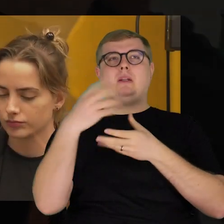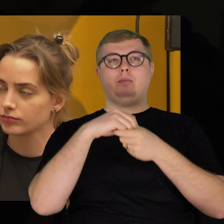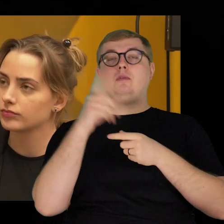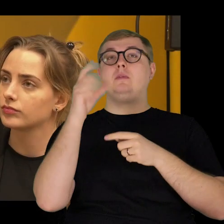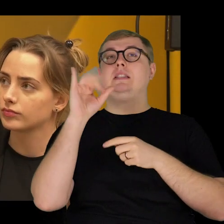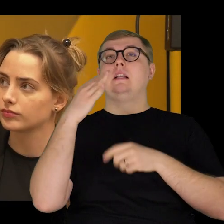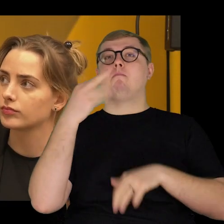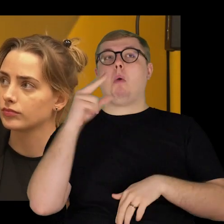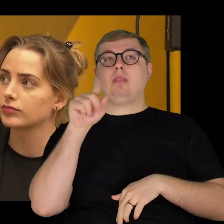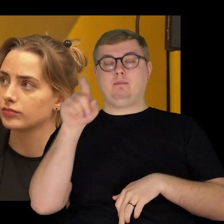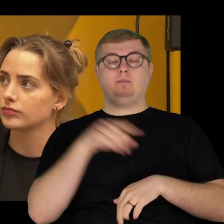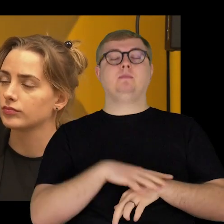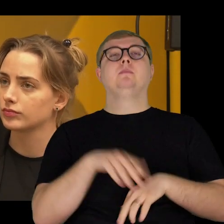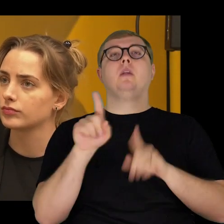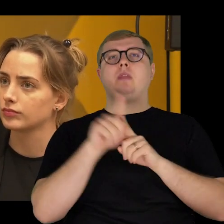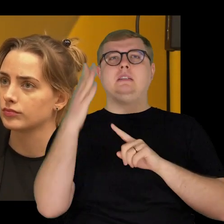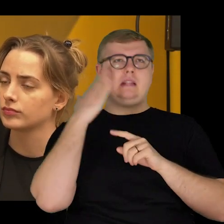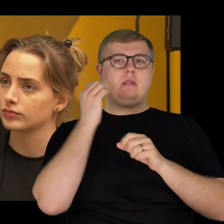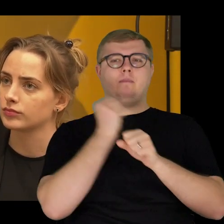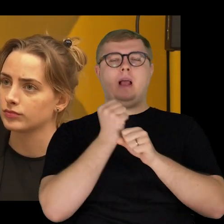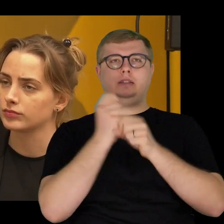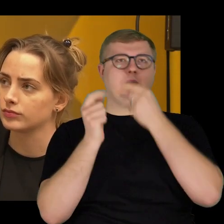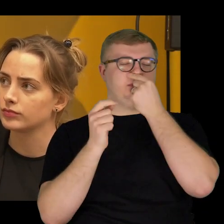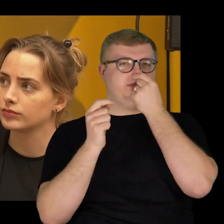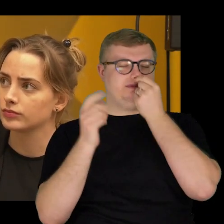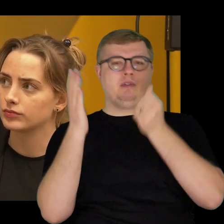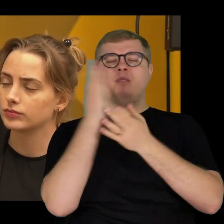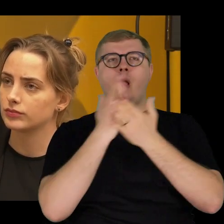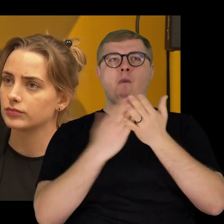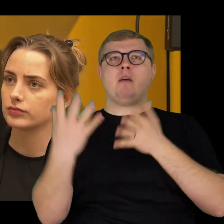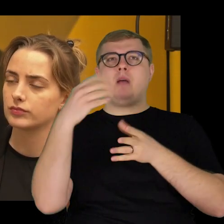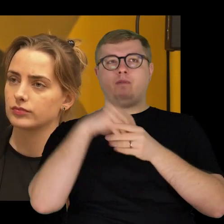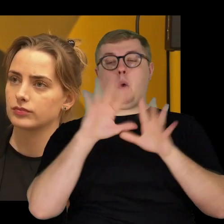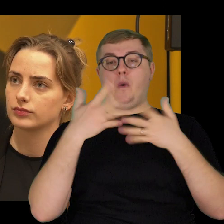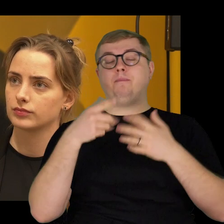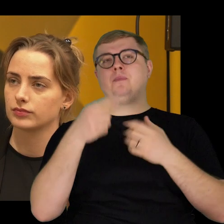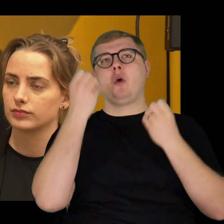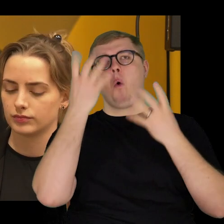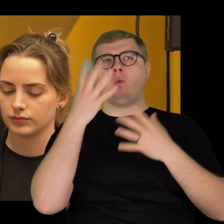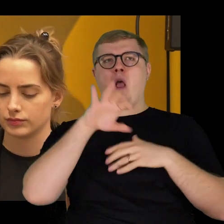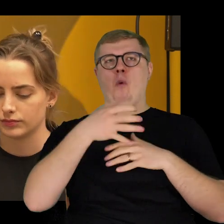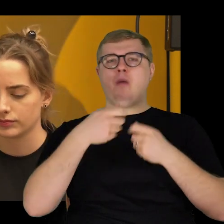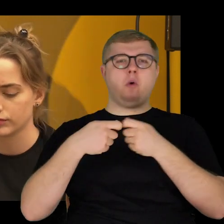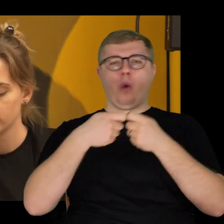about participative mapping as well. So there's a kind of culture of this kind of collective